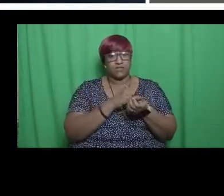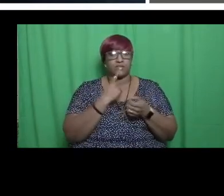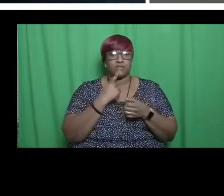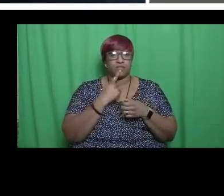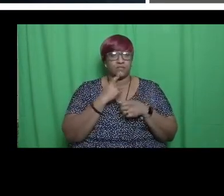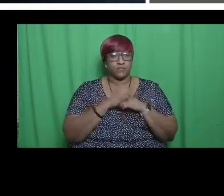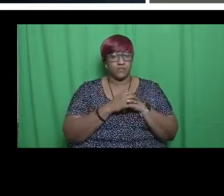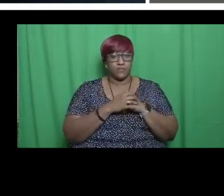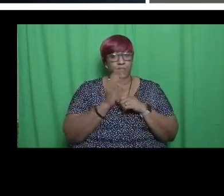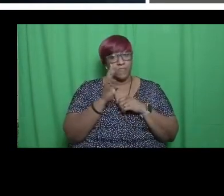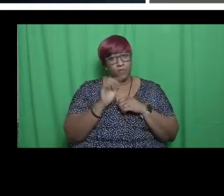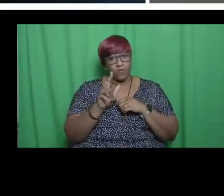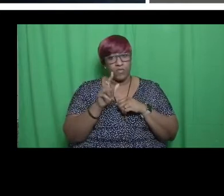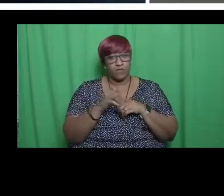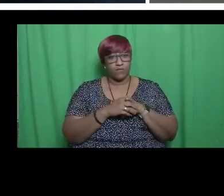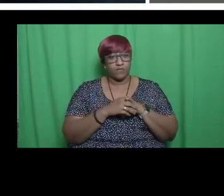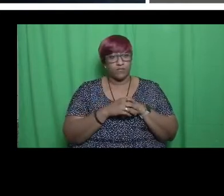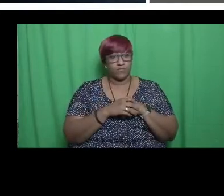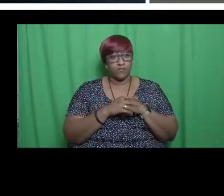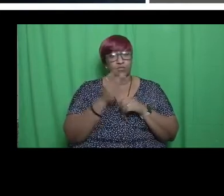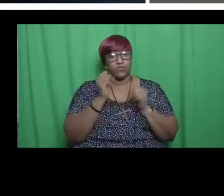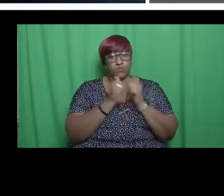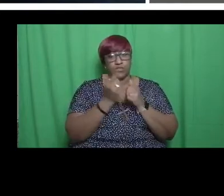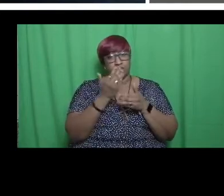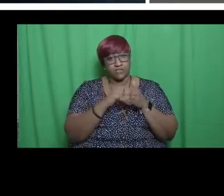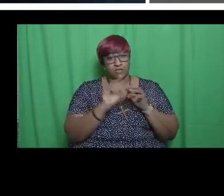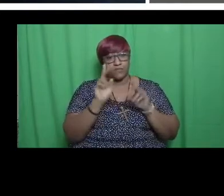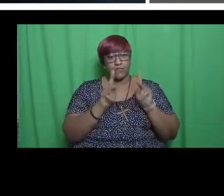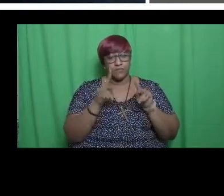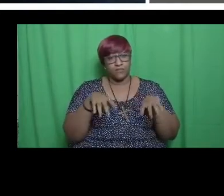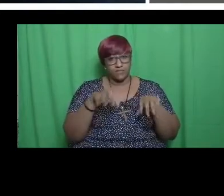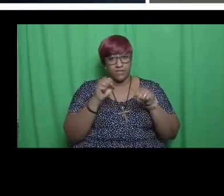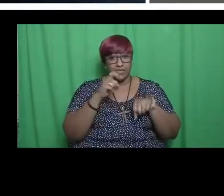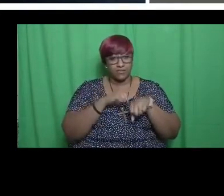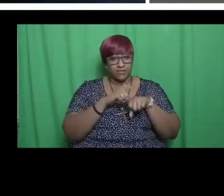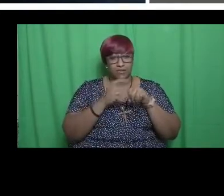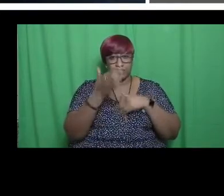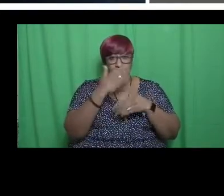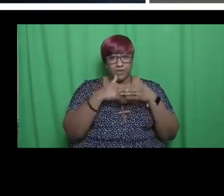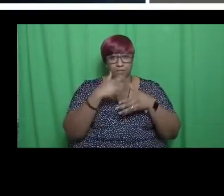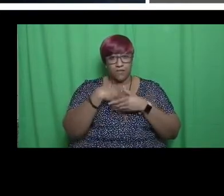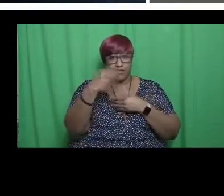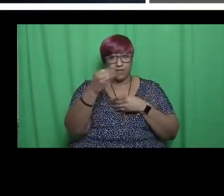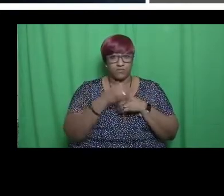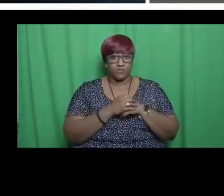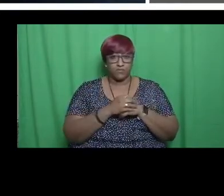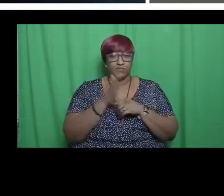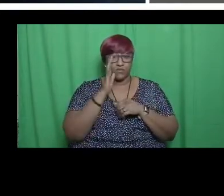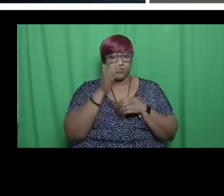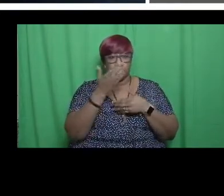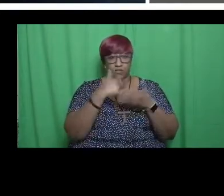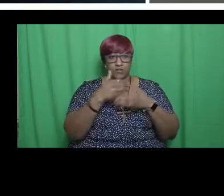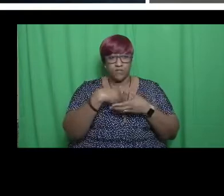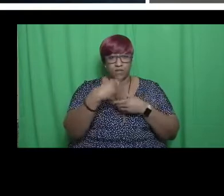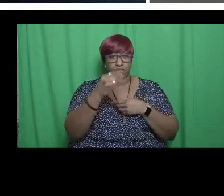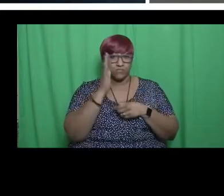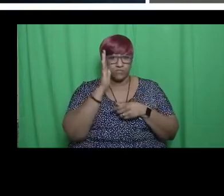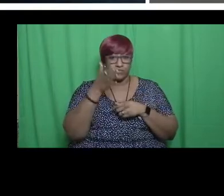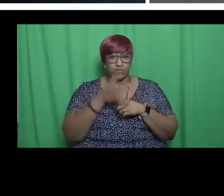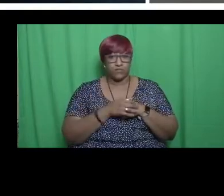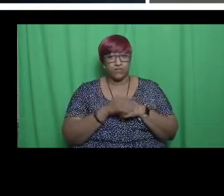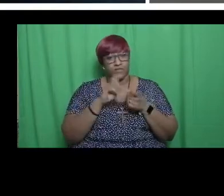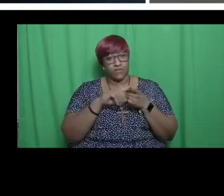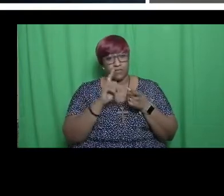said, well, with some people, it takes time to come out of it, but he's going to come out of it.